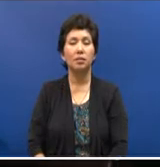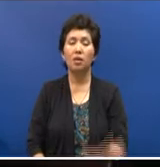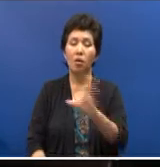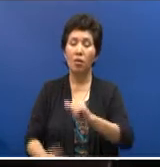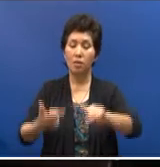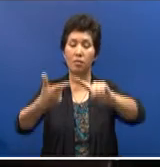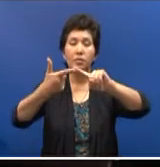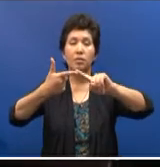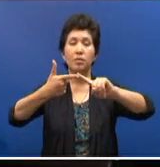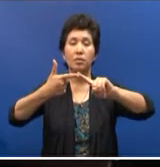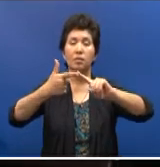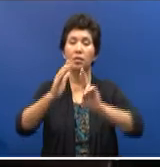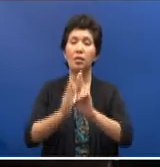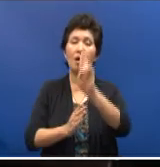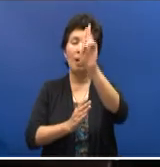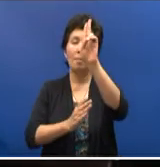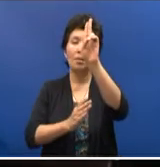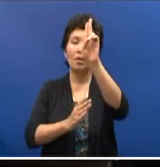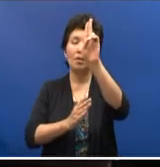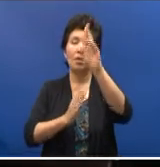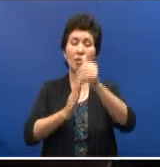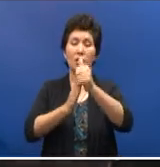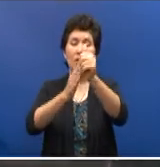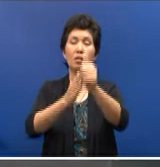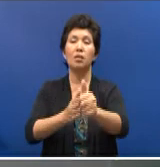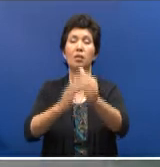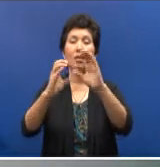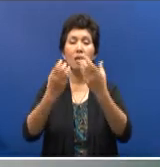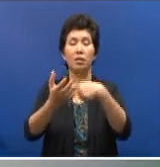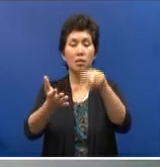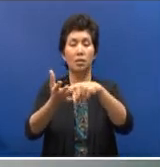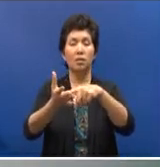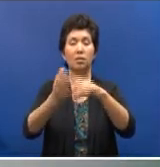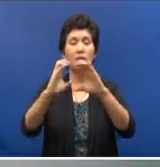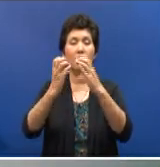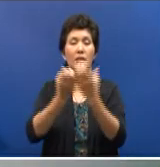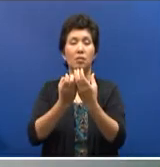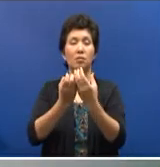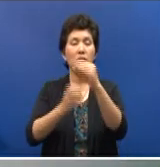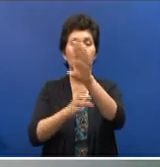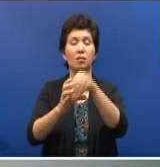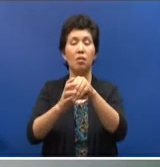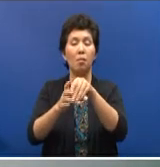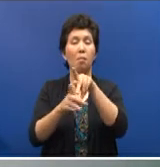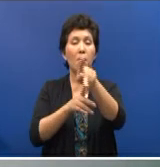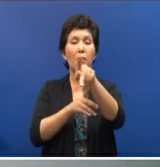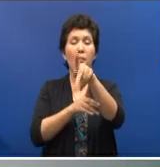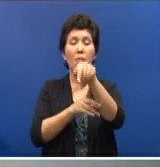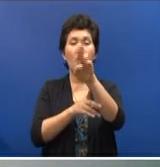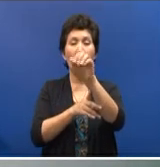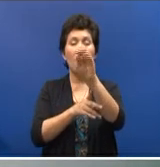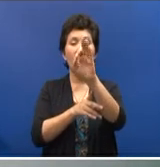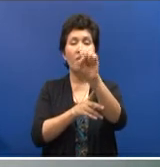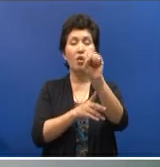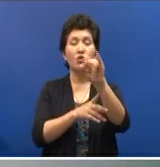Okay, the second one, the upper middle class. Okay, this class consists of professionals, okay, for